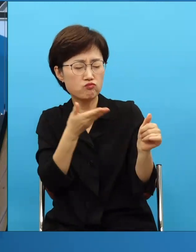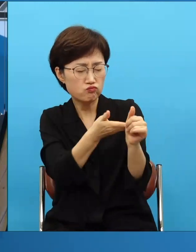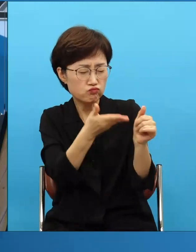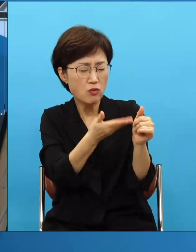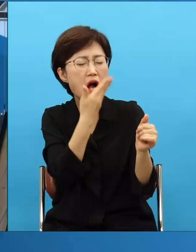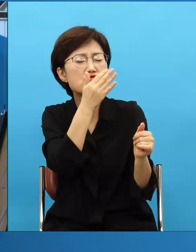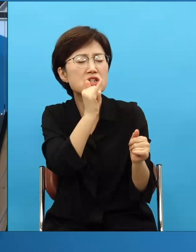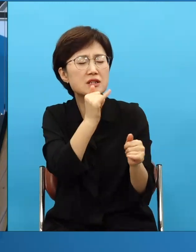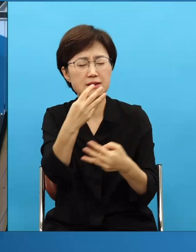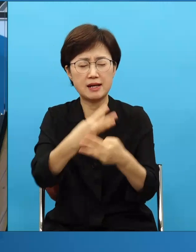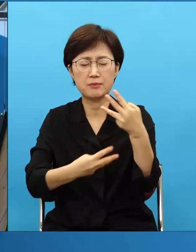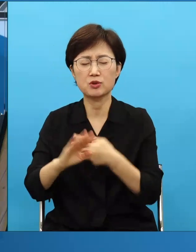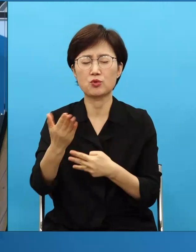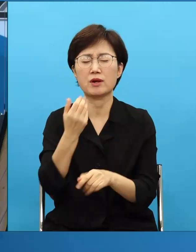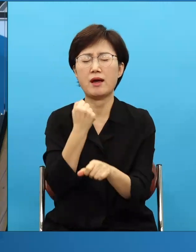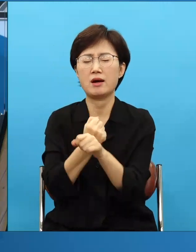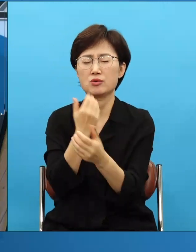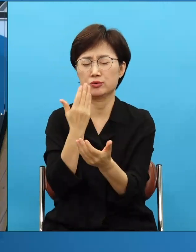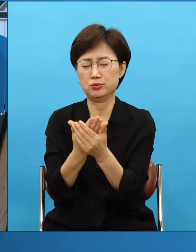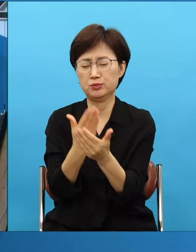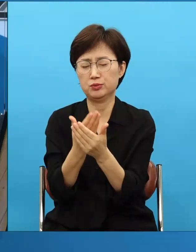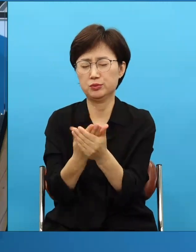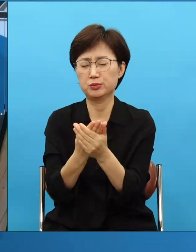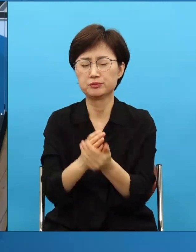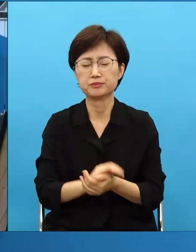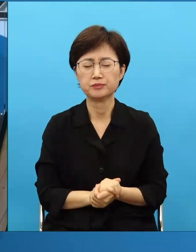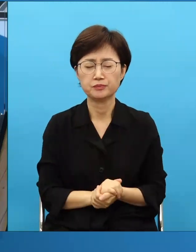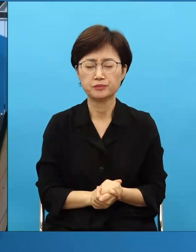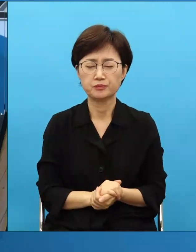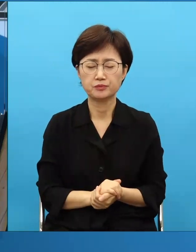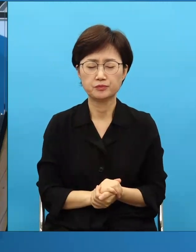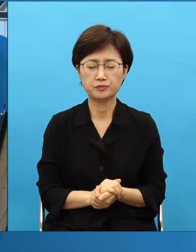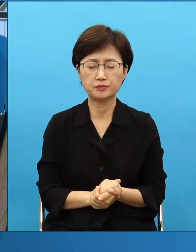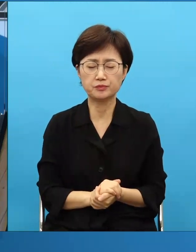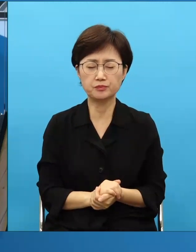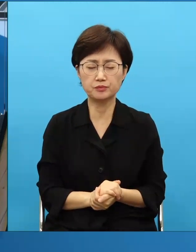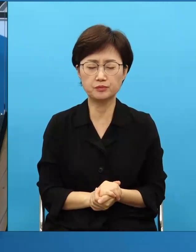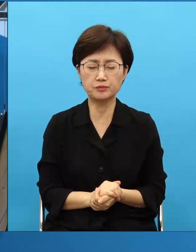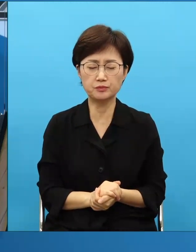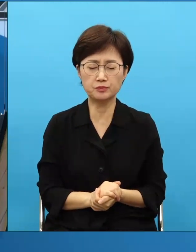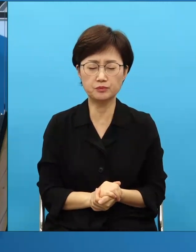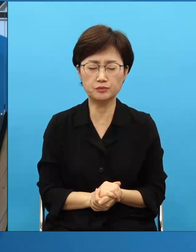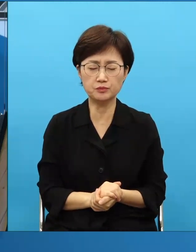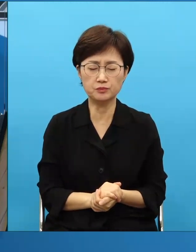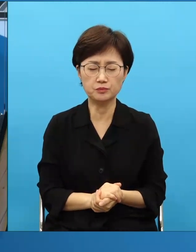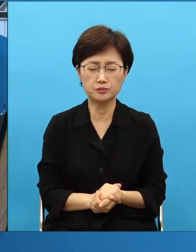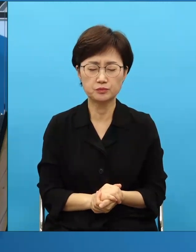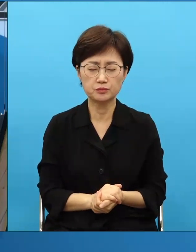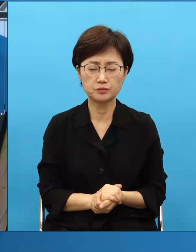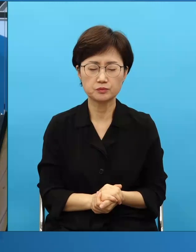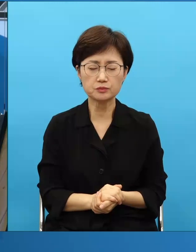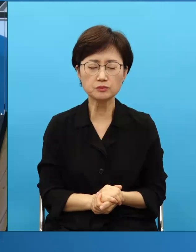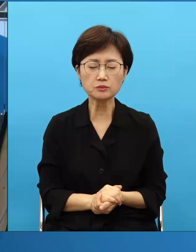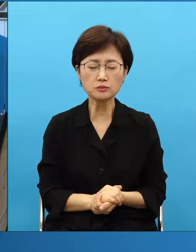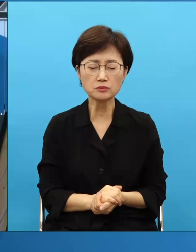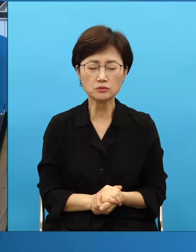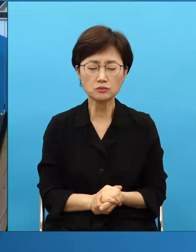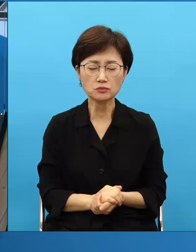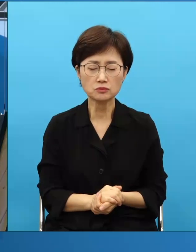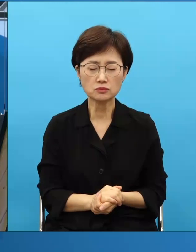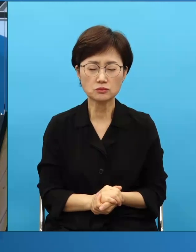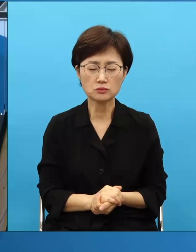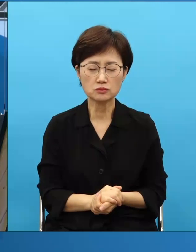the ages of the 3-day weekend and be within the answer, blocking all disasters, healing the world, and becoming leaders who will lead and stand